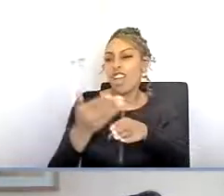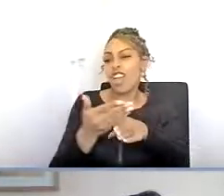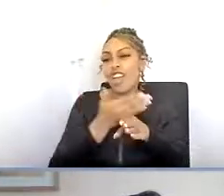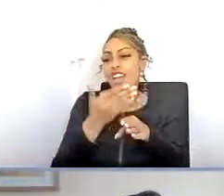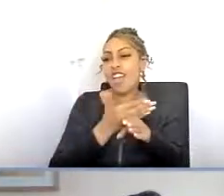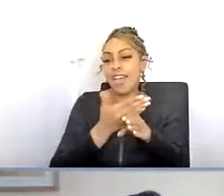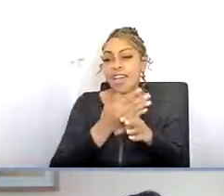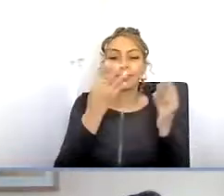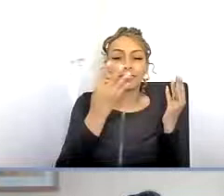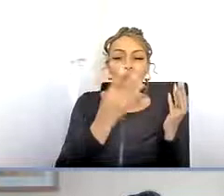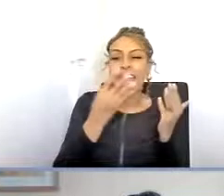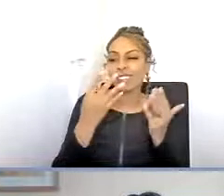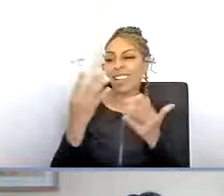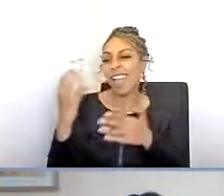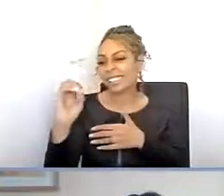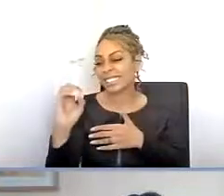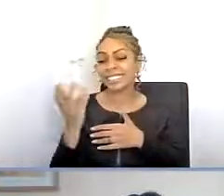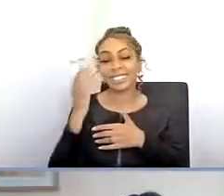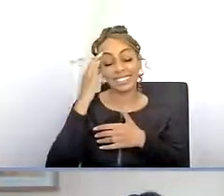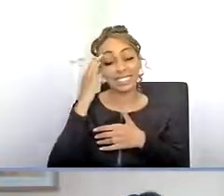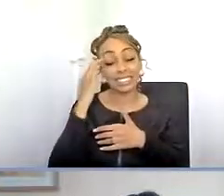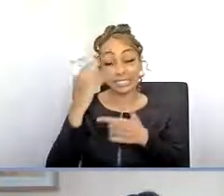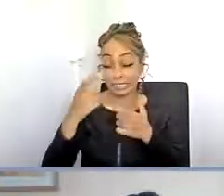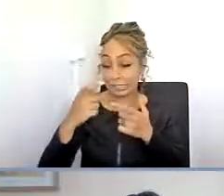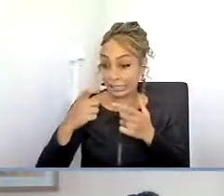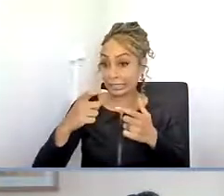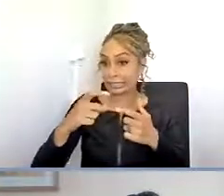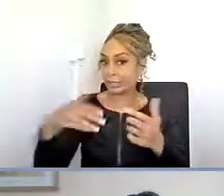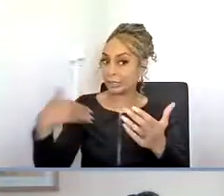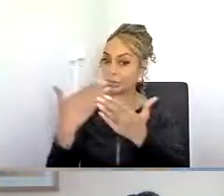in the 1990s, still continue today.